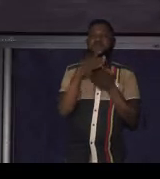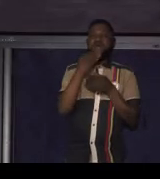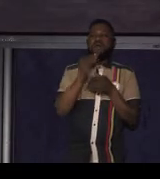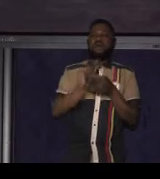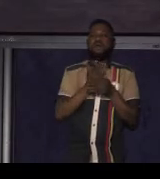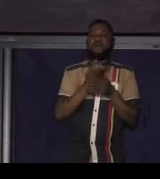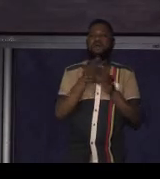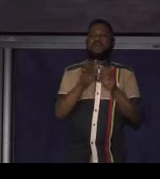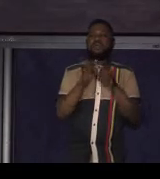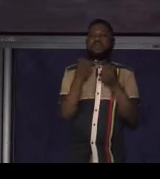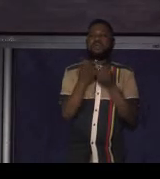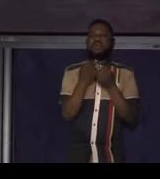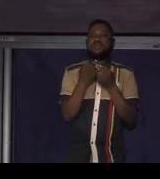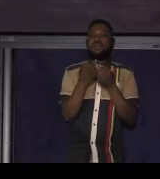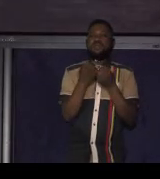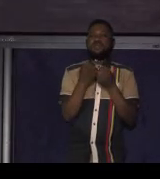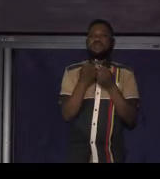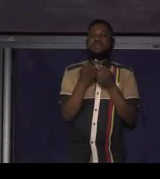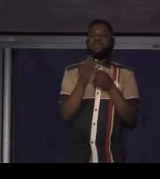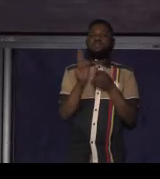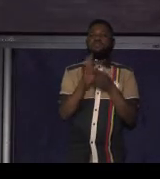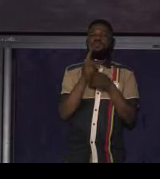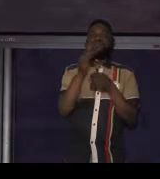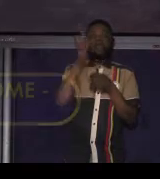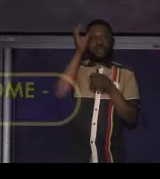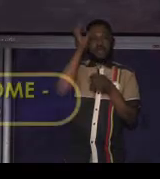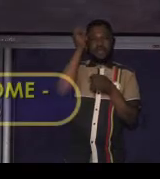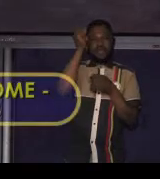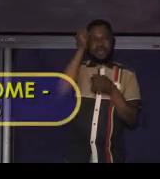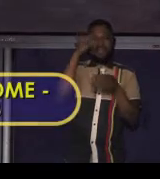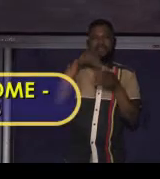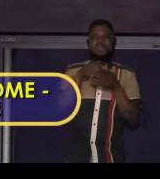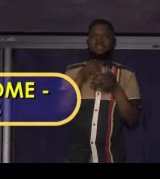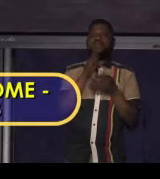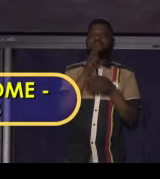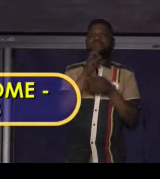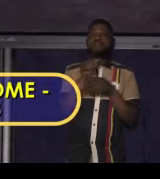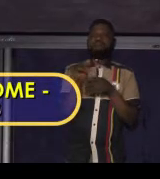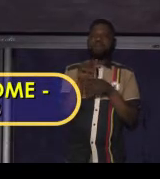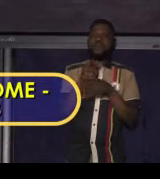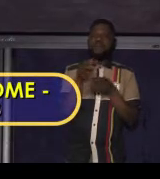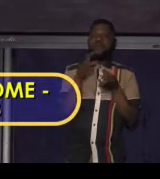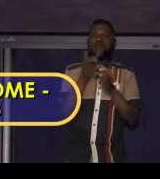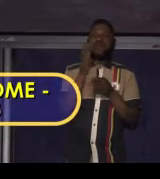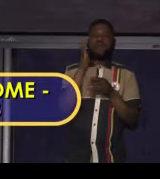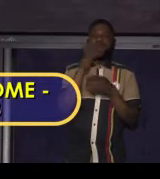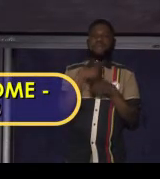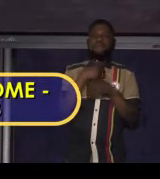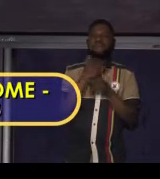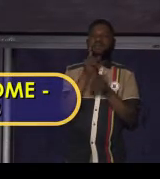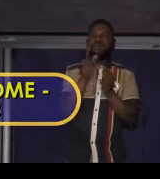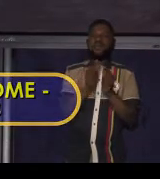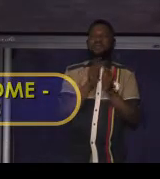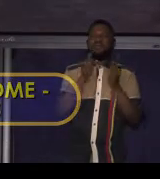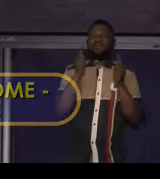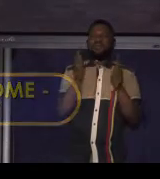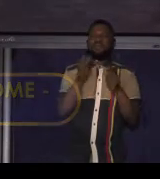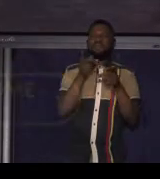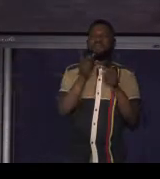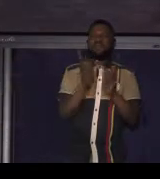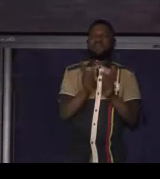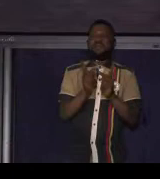for the betterment of our society. Applying common sense in an uncommon way will make you